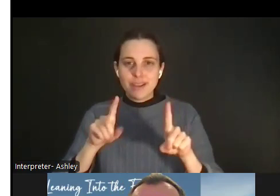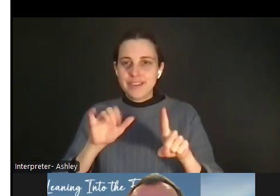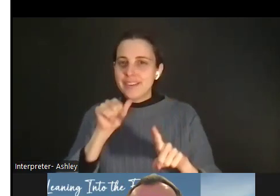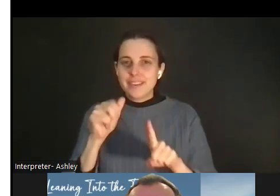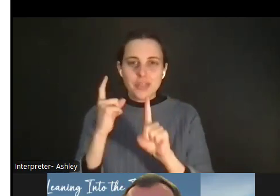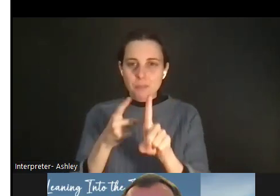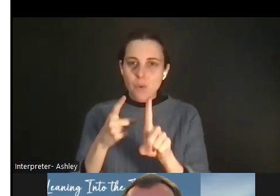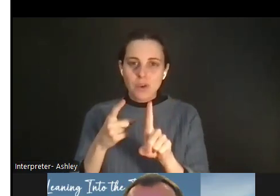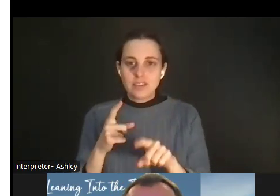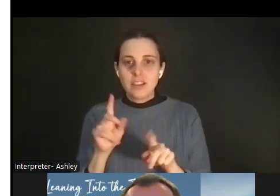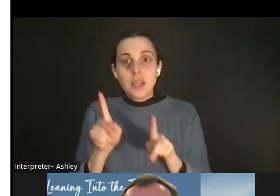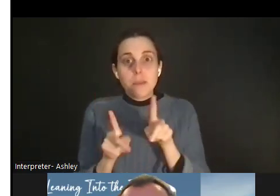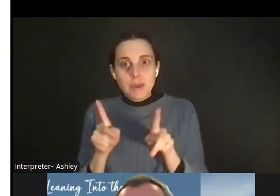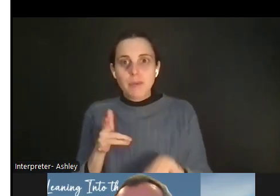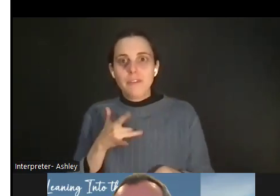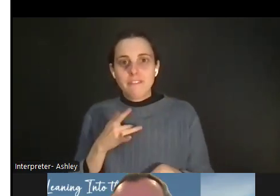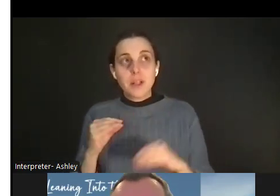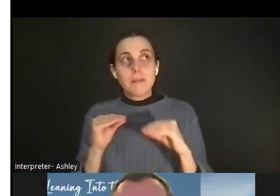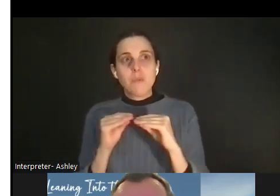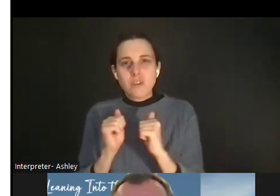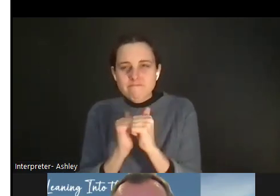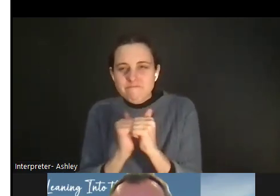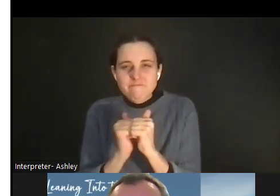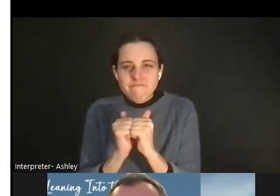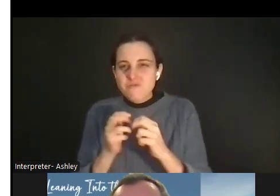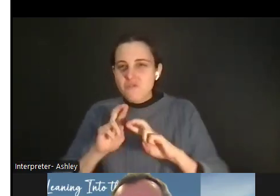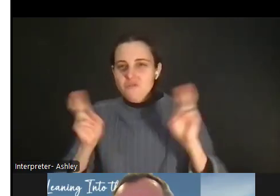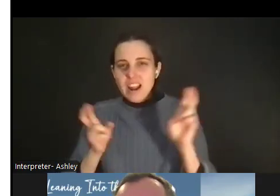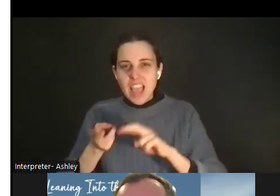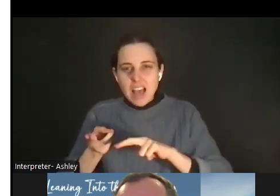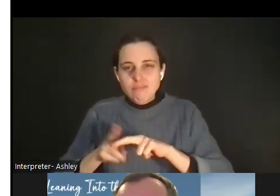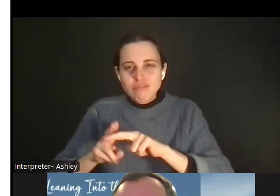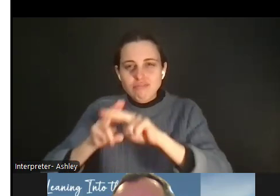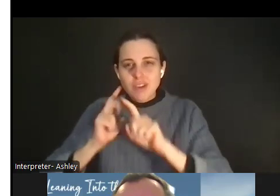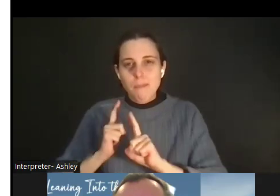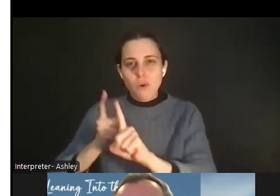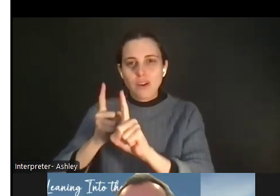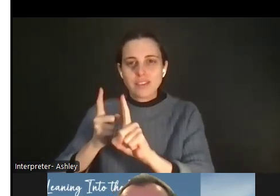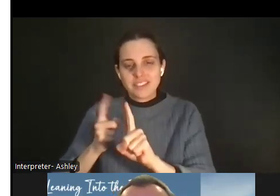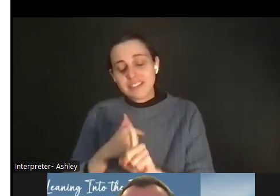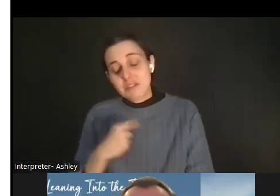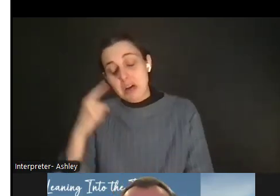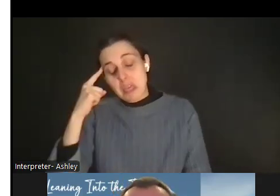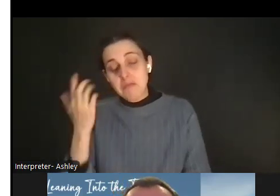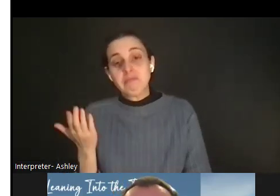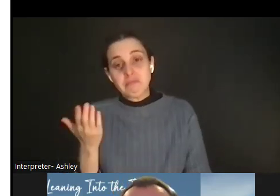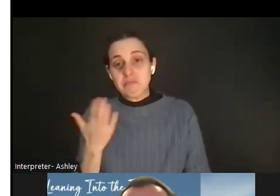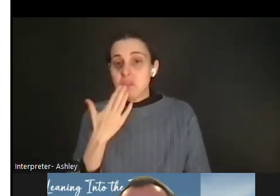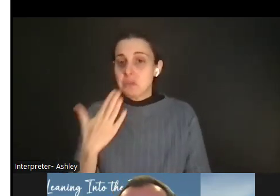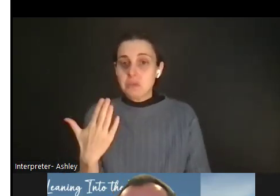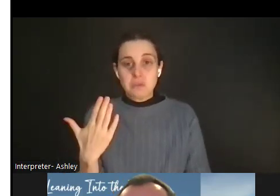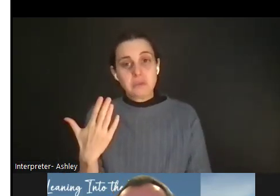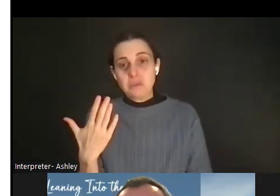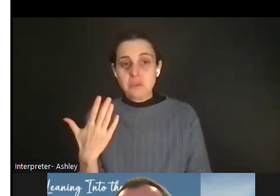people are much more competitive than I thought. So that was really a great. It took off really